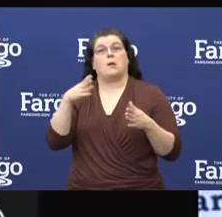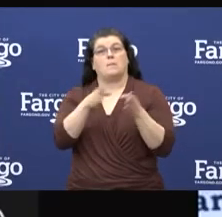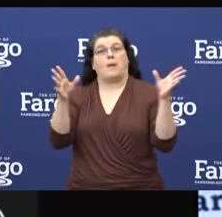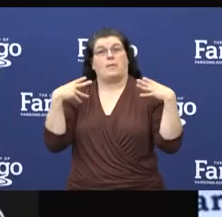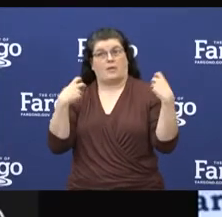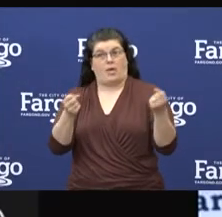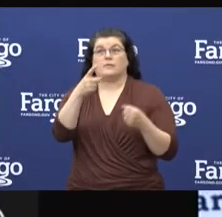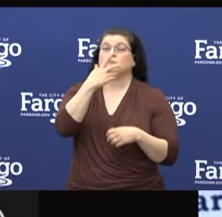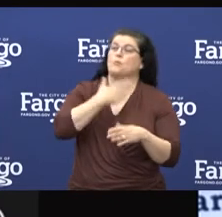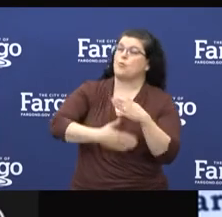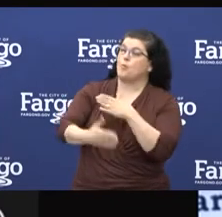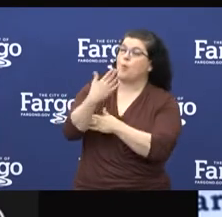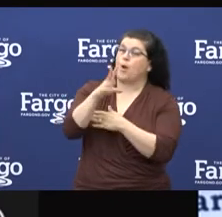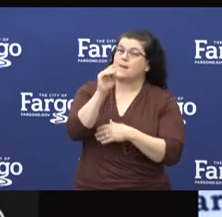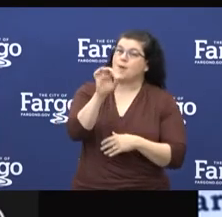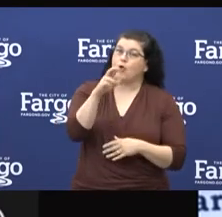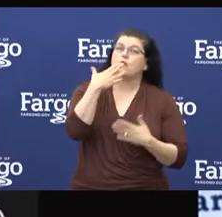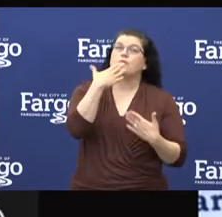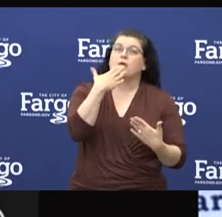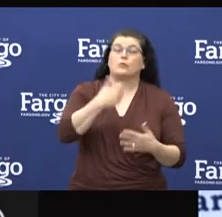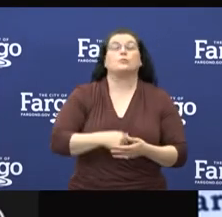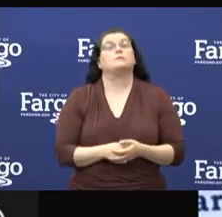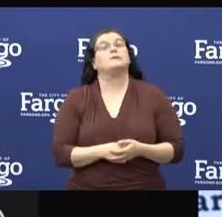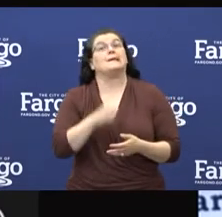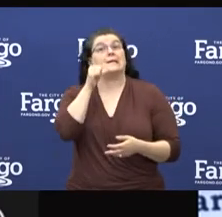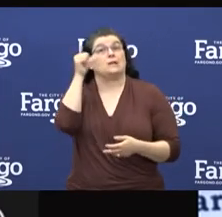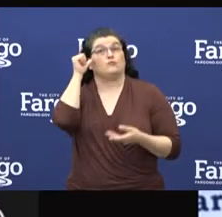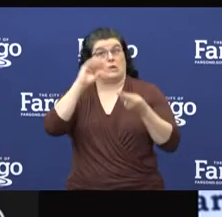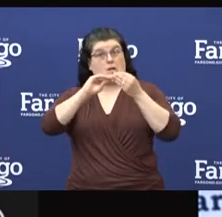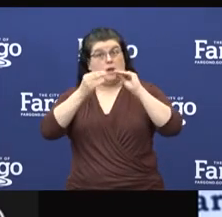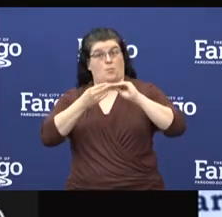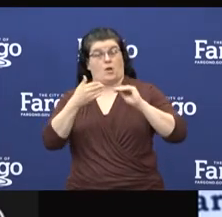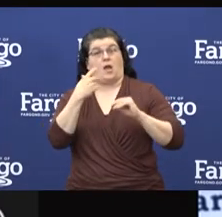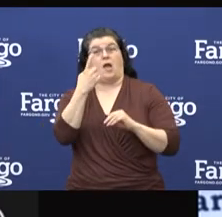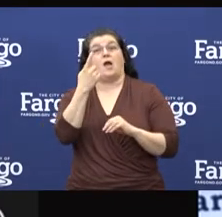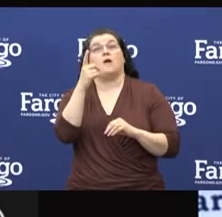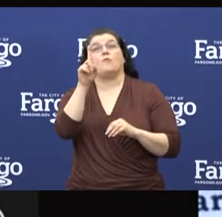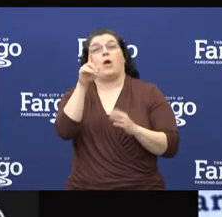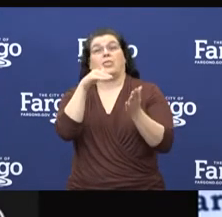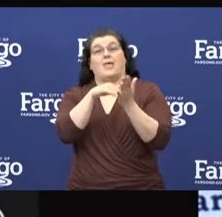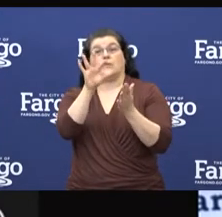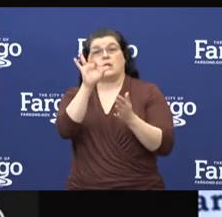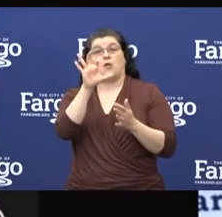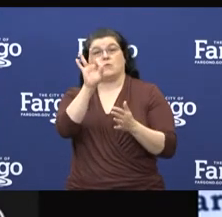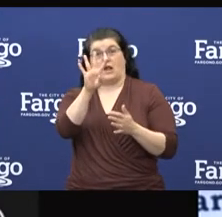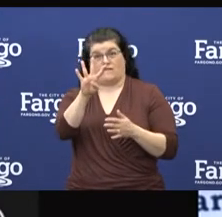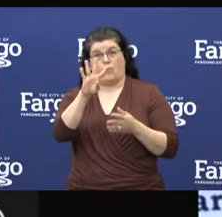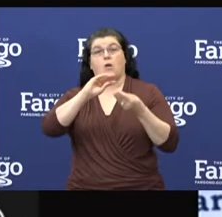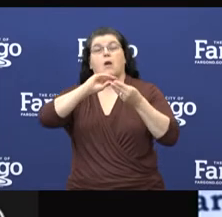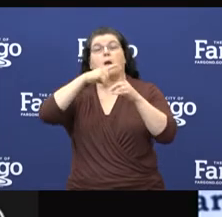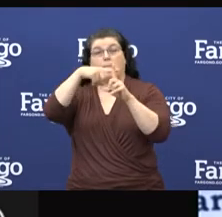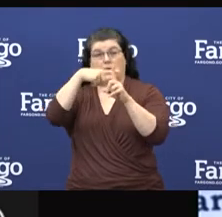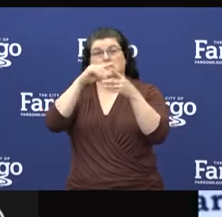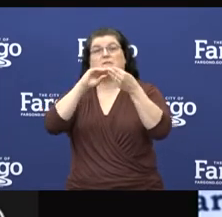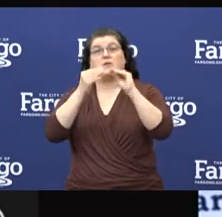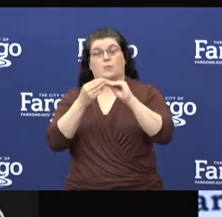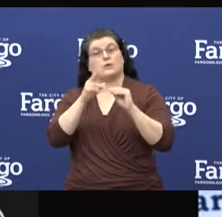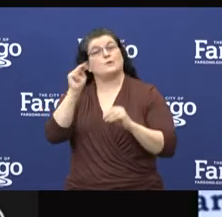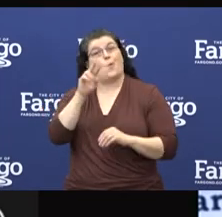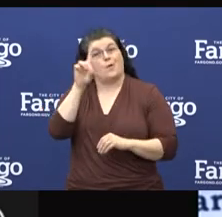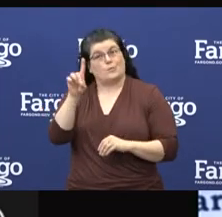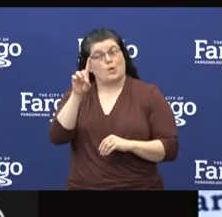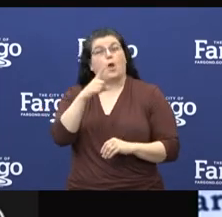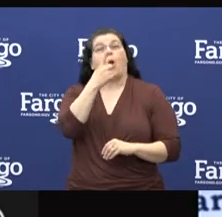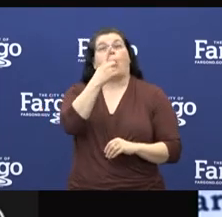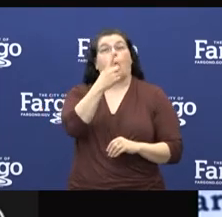Good morning, Mayor. Thank you. As of yesterday's numbers, there were 1,994 positive cases in North Dakota, with